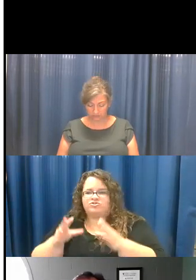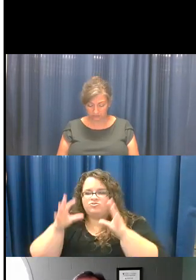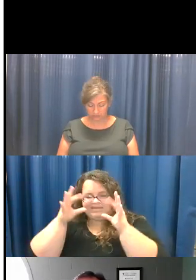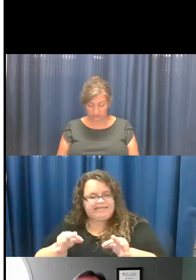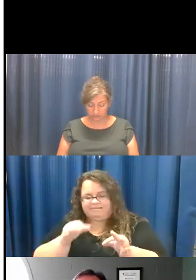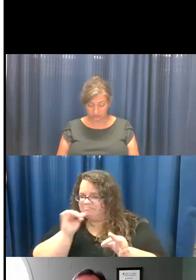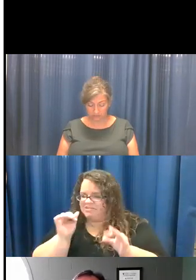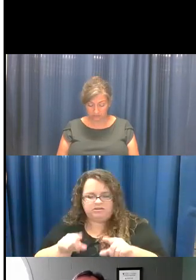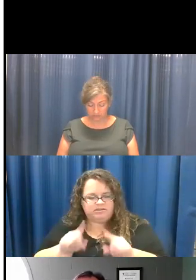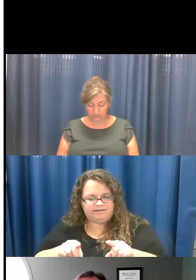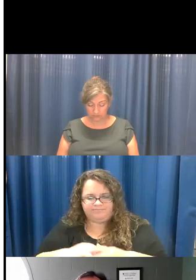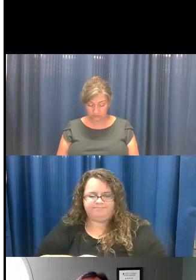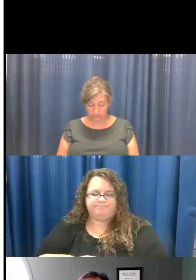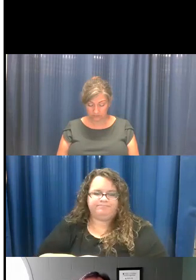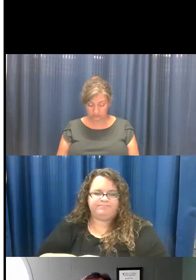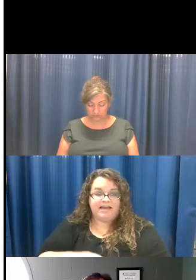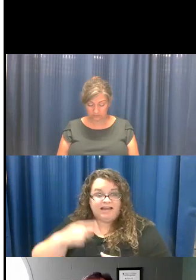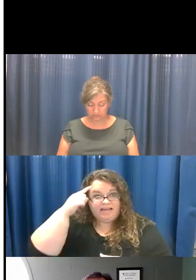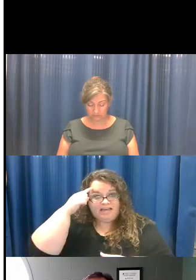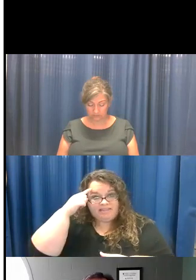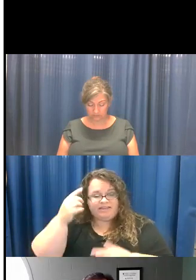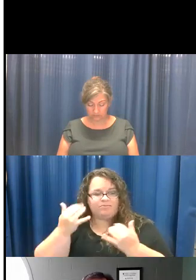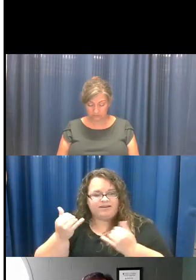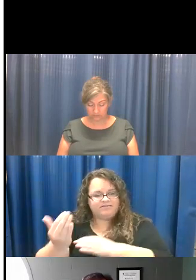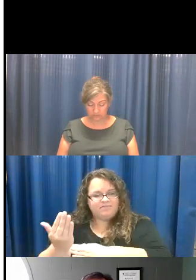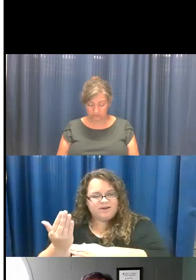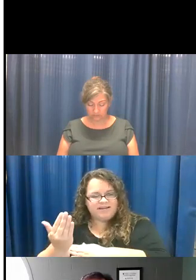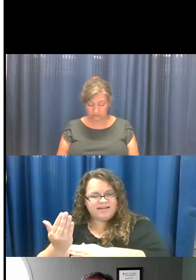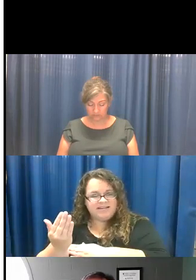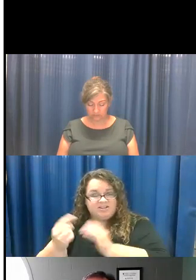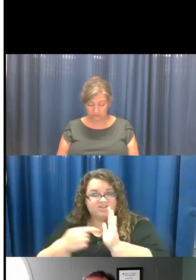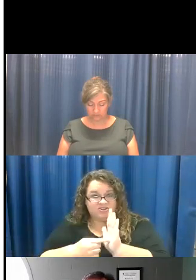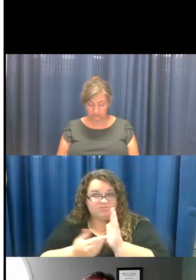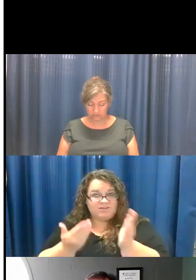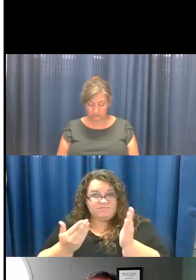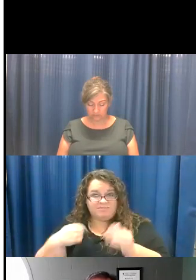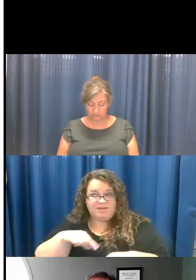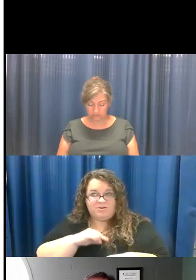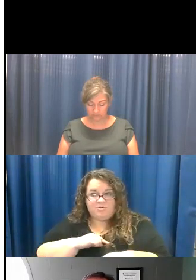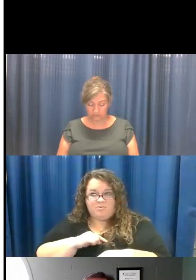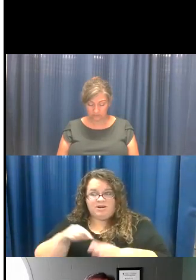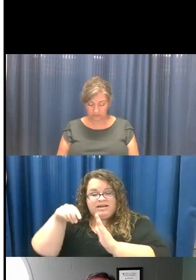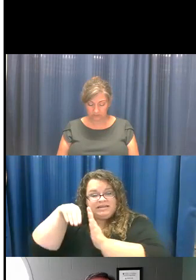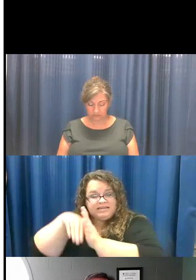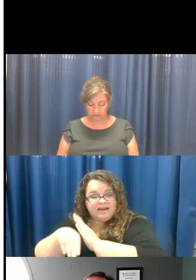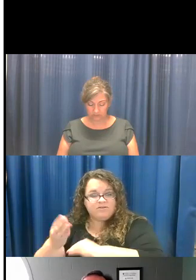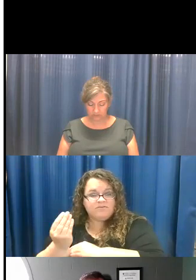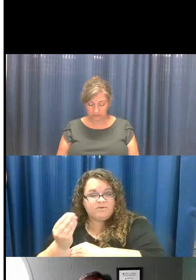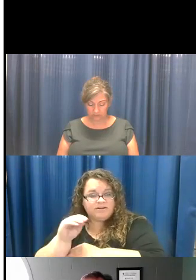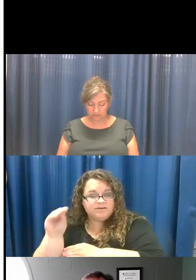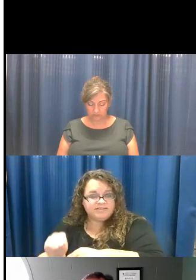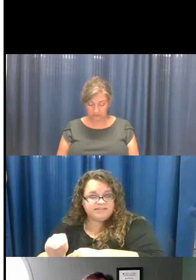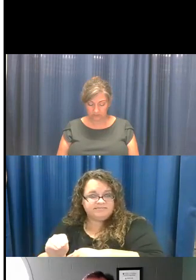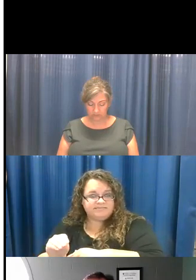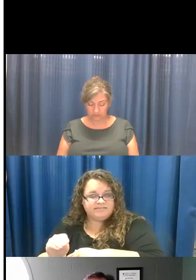I believe our numbers suggested that we were down about 14% year over year, but I do want to tell you